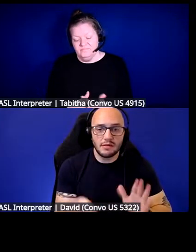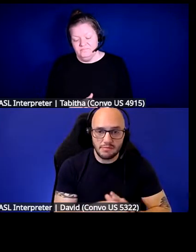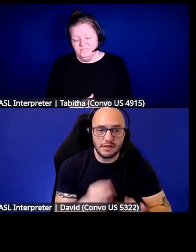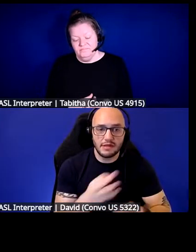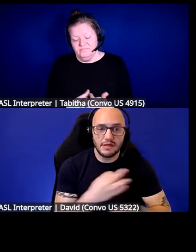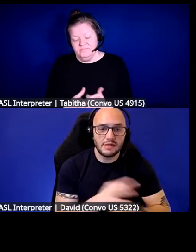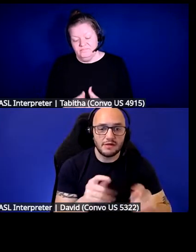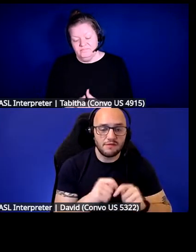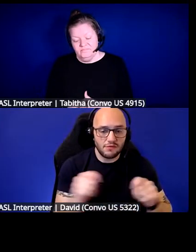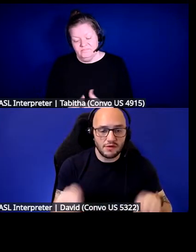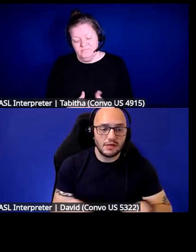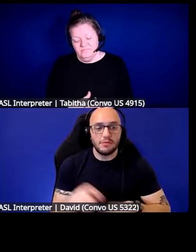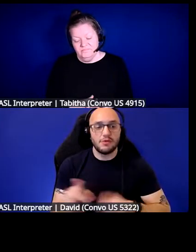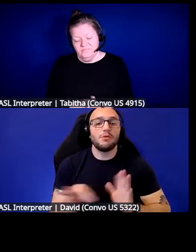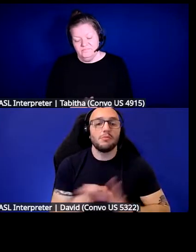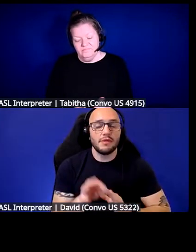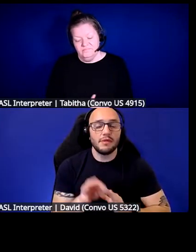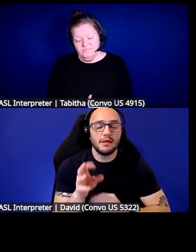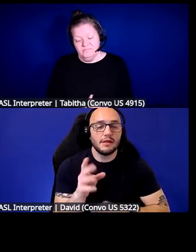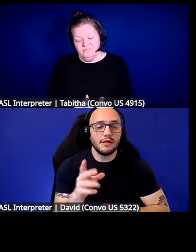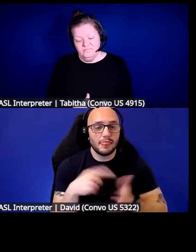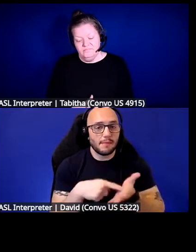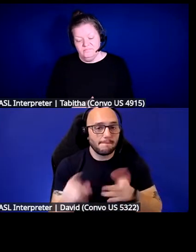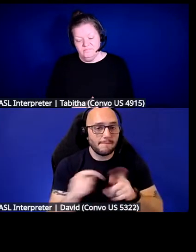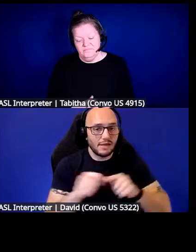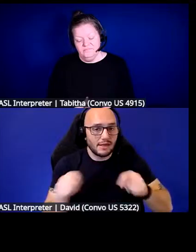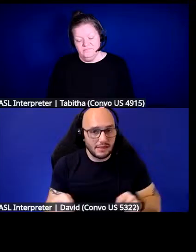templates, you're picking the paid templates.